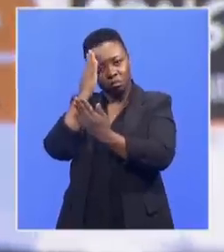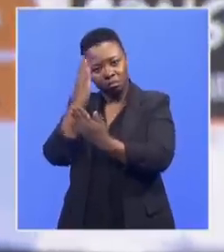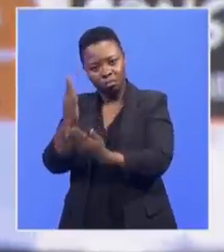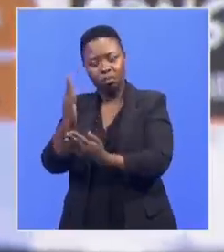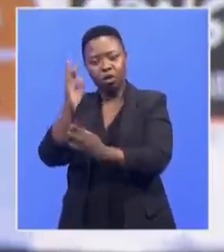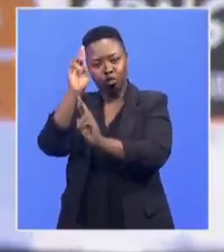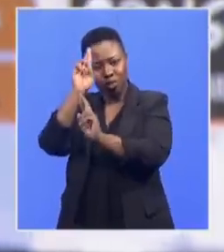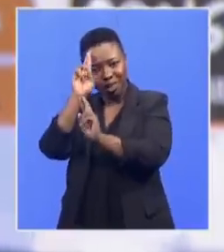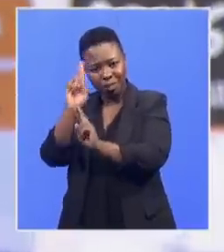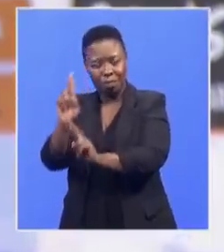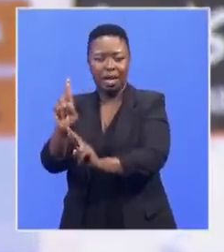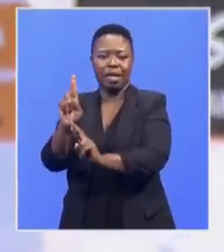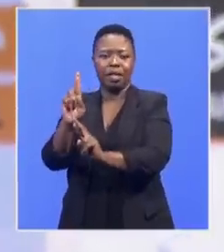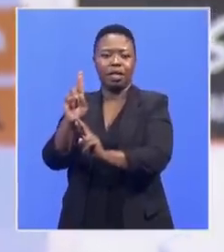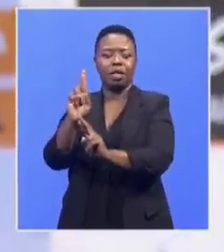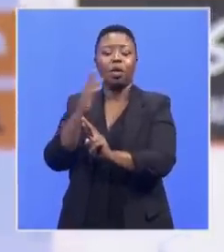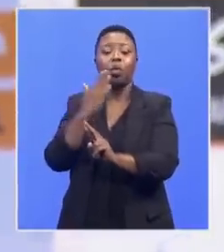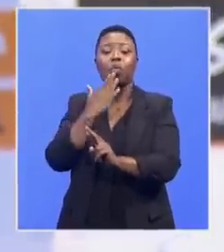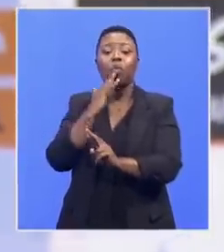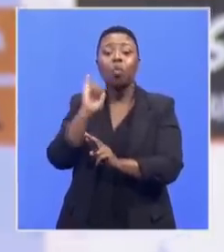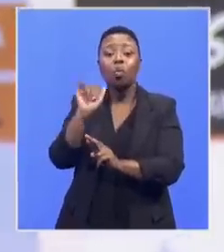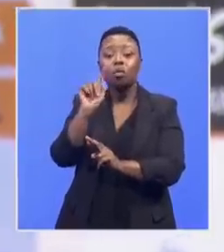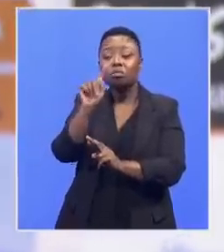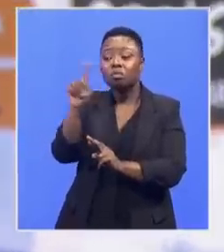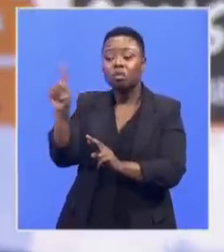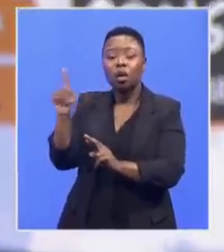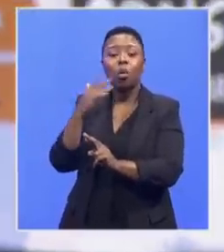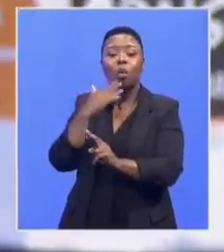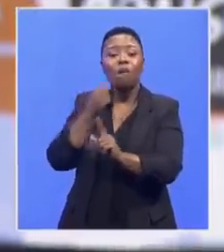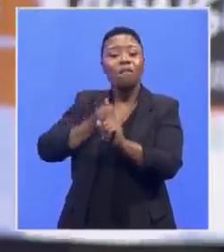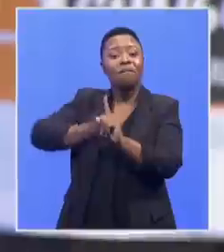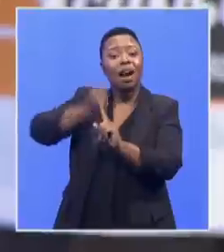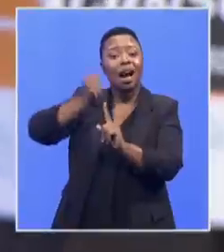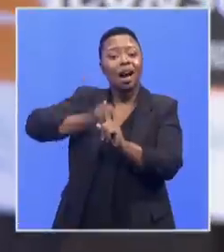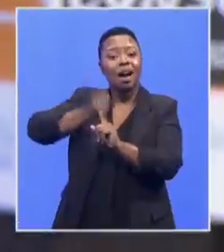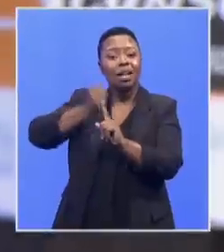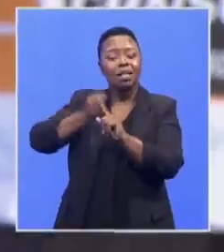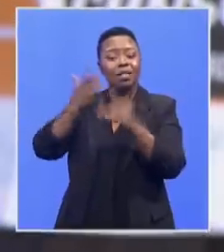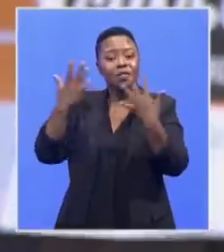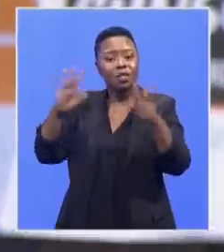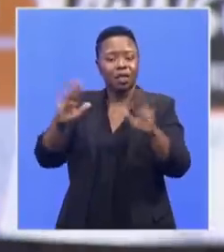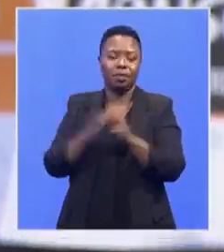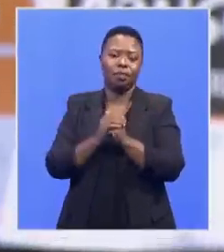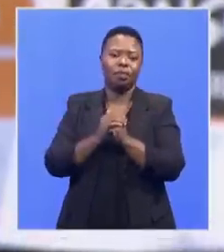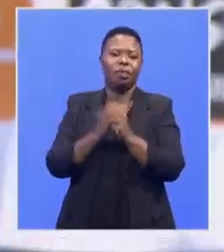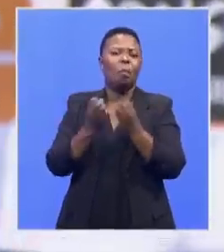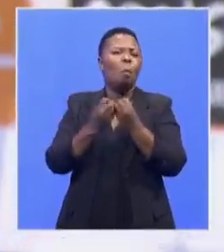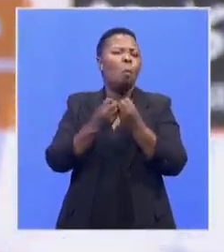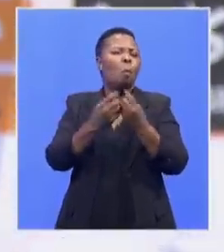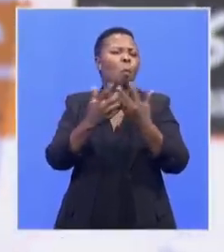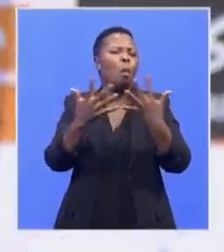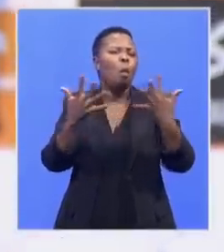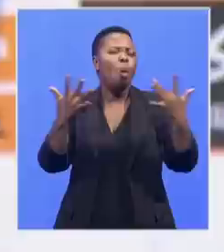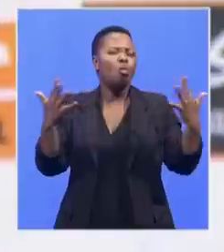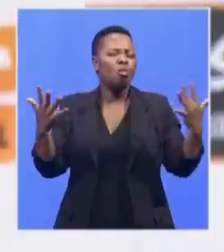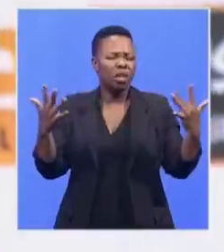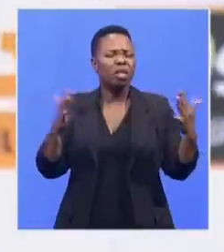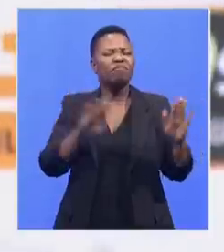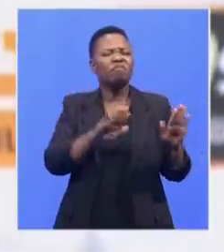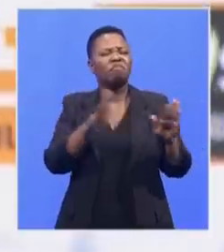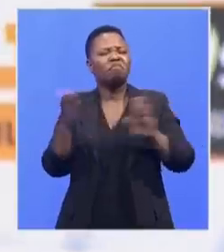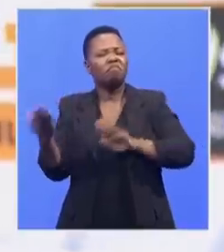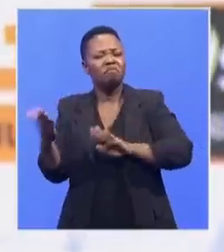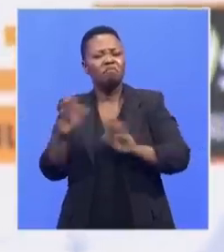lwanela tokologo ya rona, ba bantsi ba ile bašwa, ba bantsi ba ile